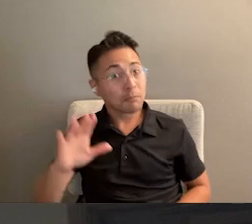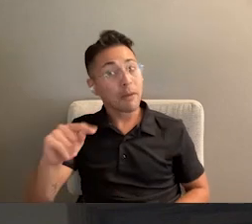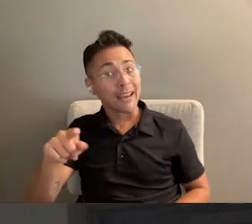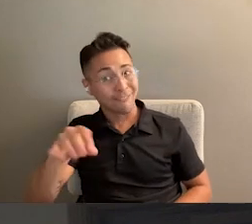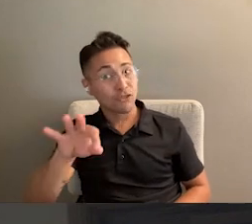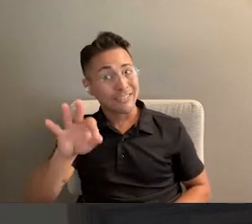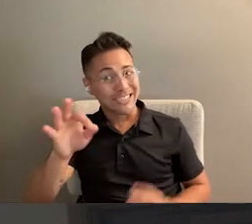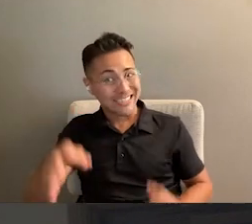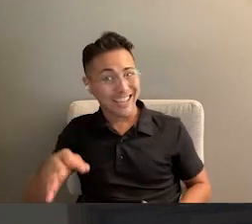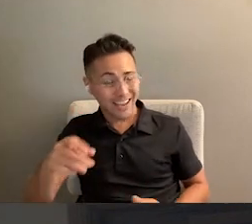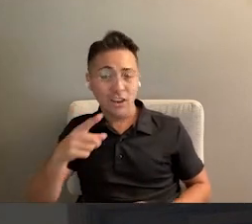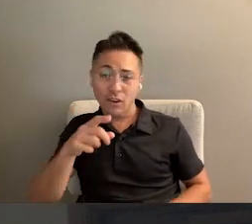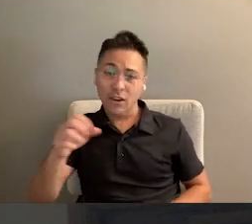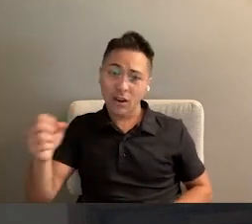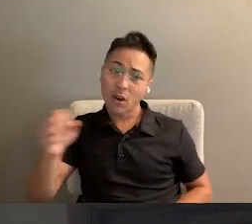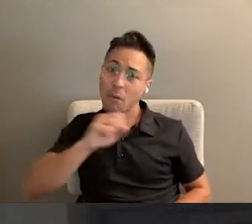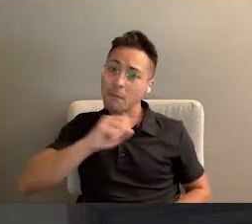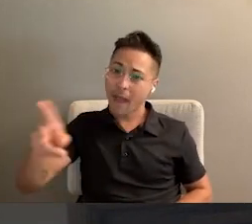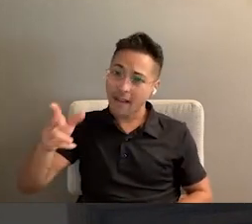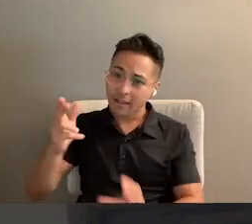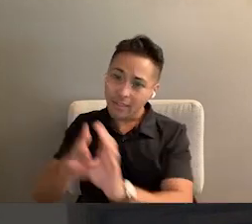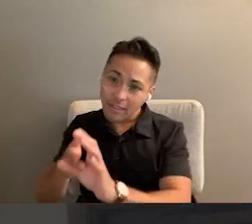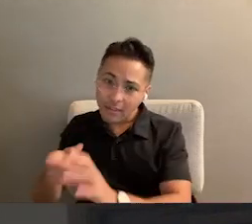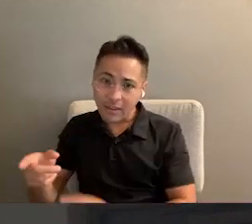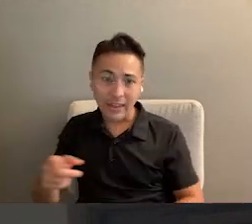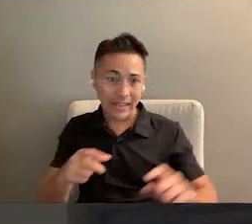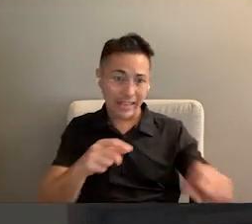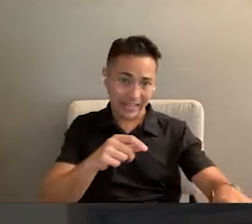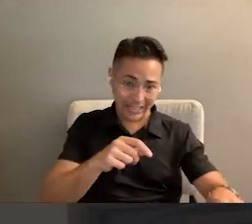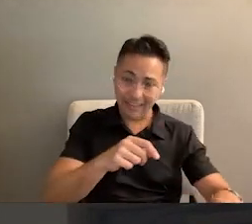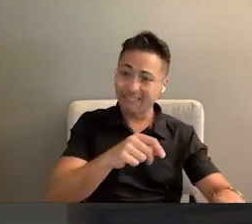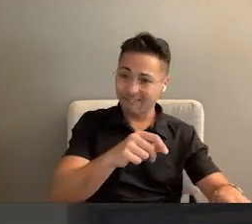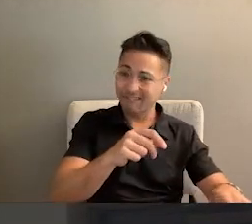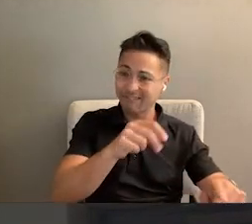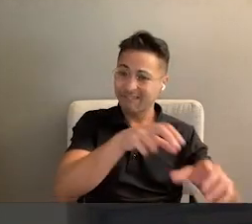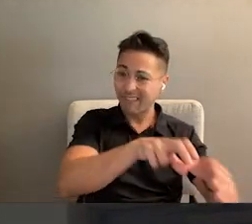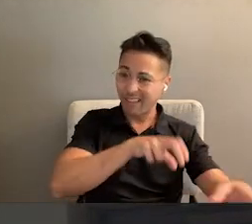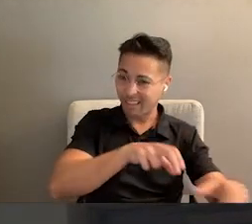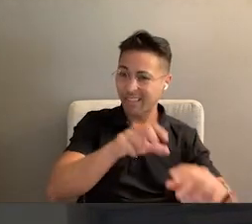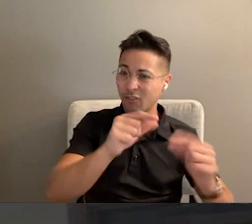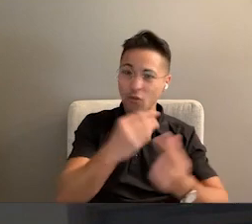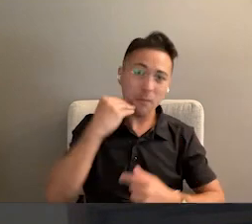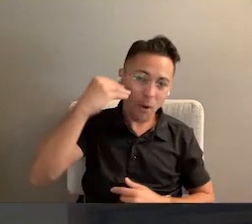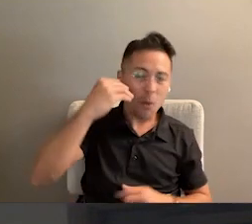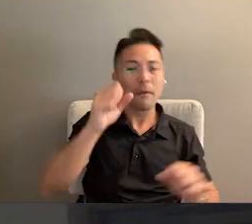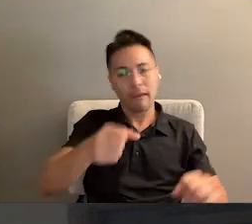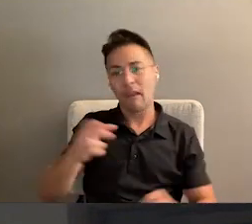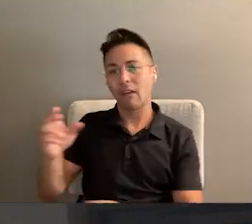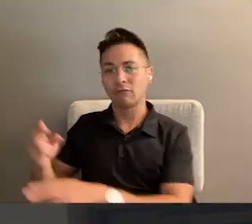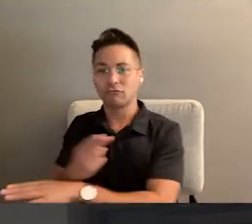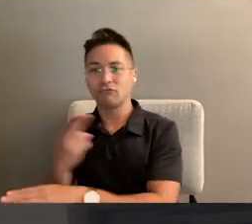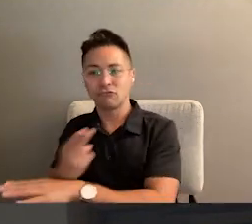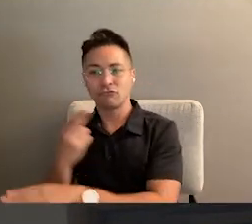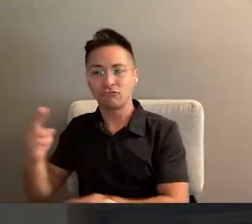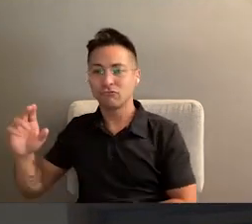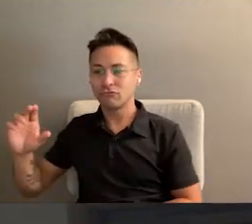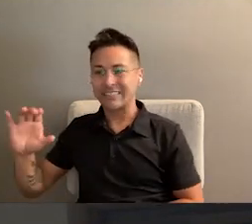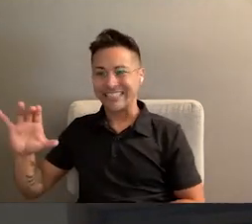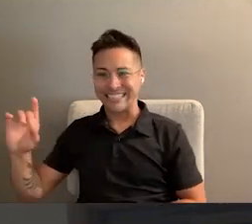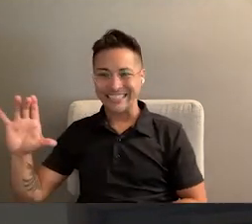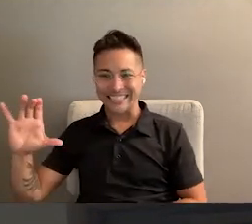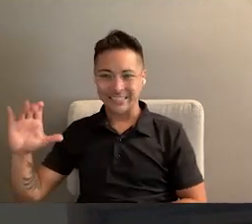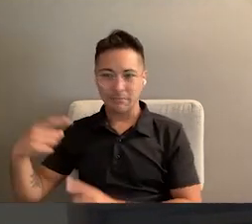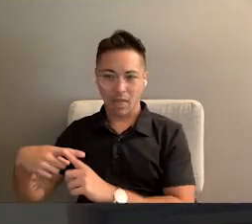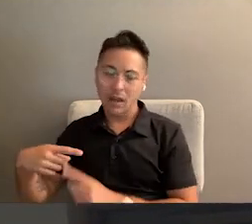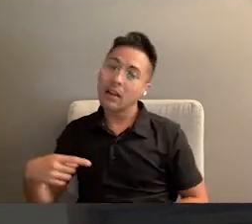on CDC Plus. Correct. But if you decide that, you can go back to the waiver, and then if he comes out of the group home, you can come back to